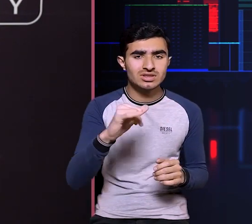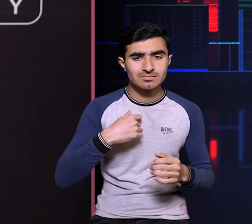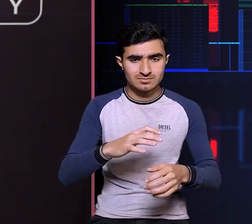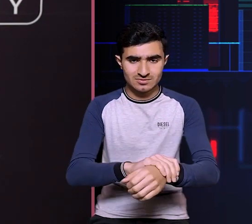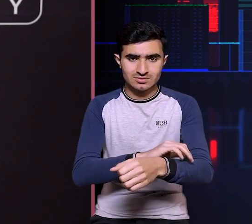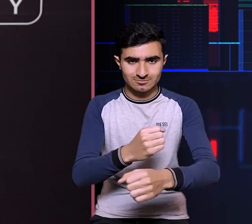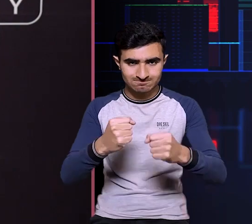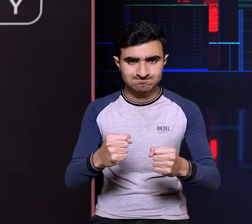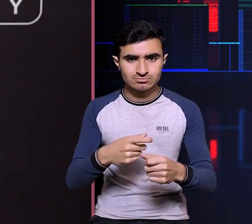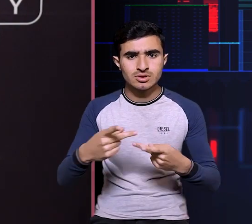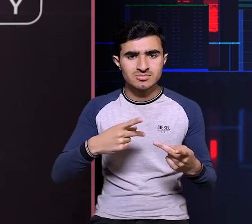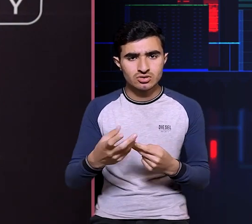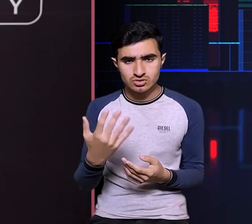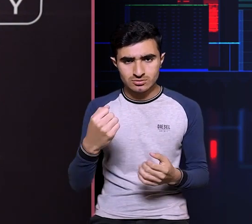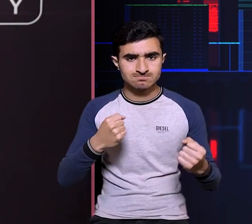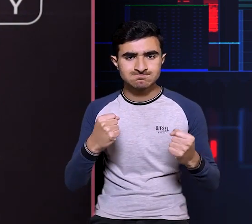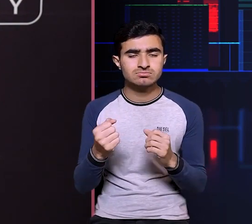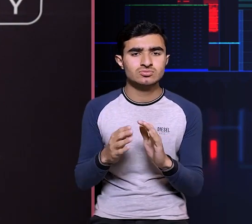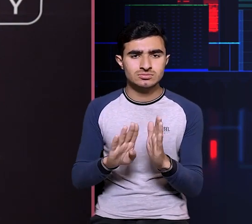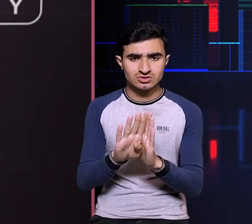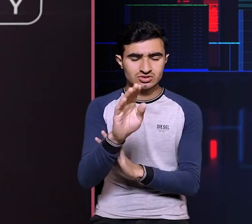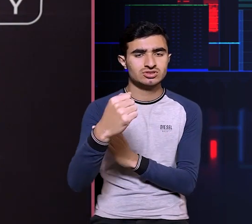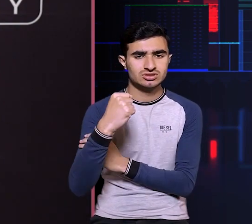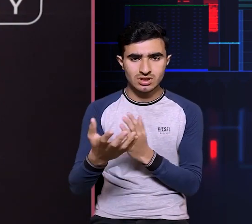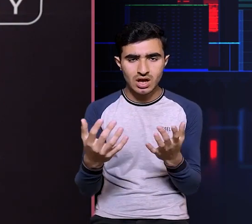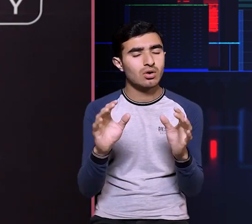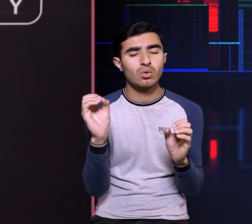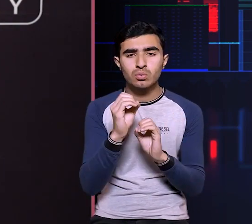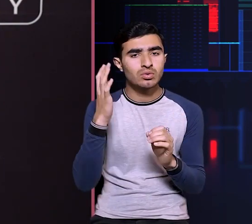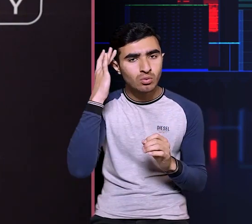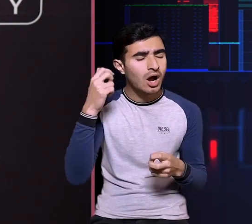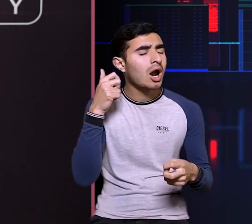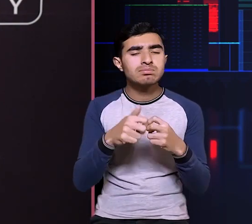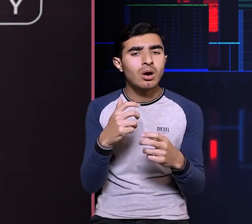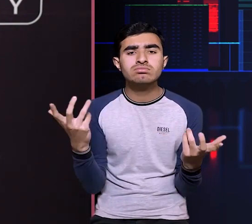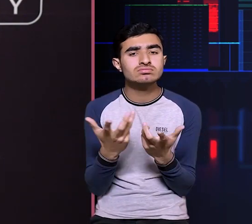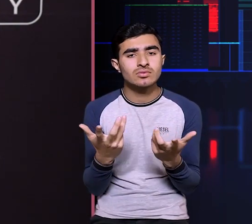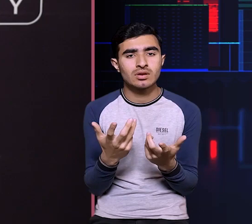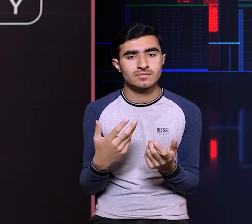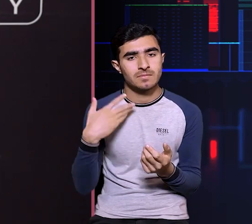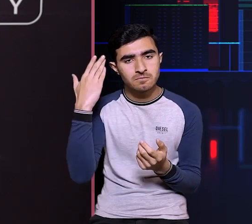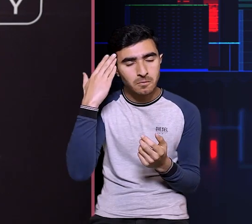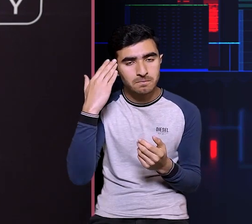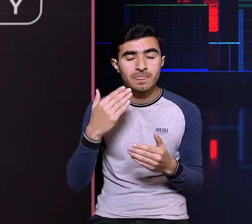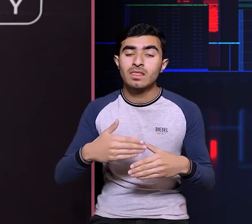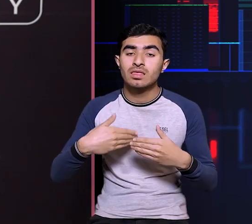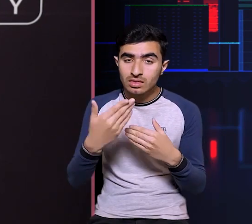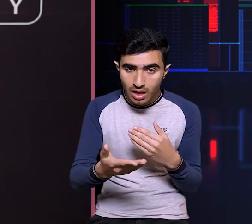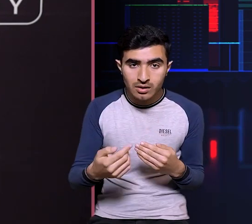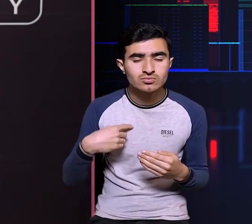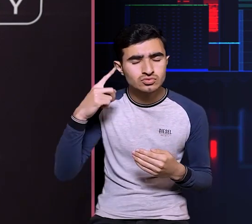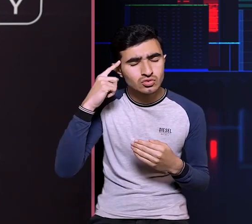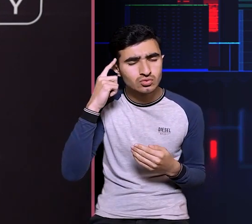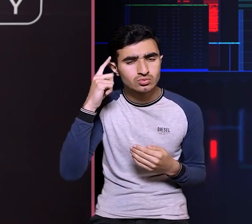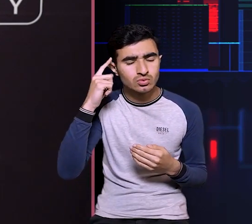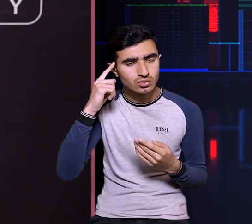is how I started thinking and I thought the first step is to give them a platform, and this is how